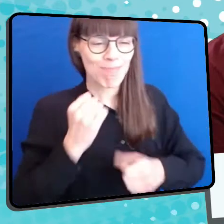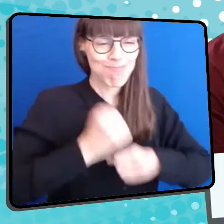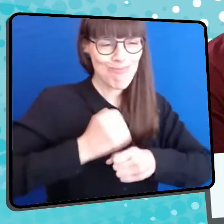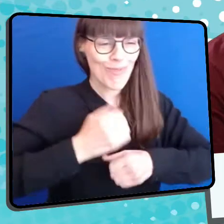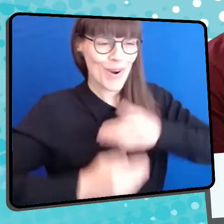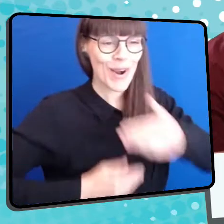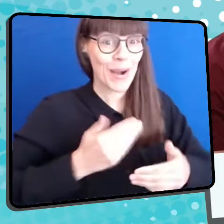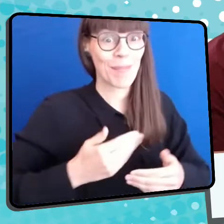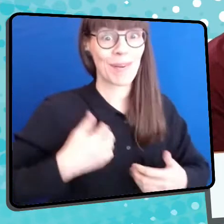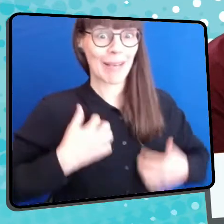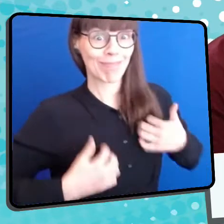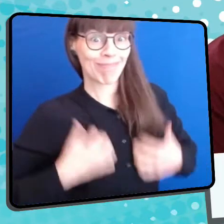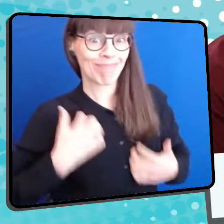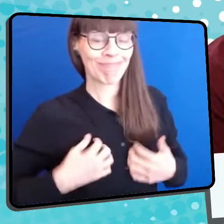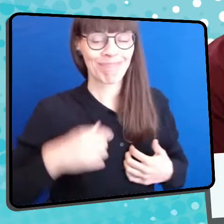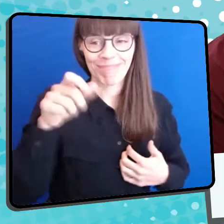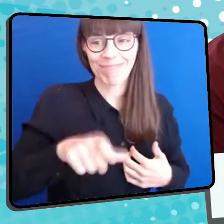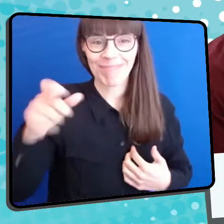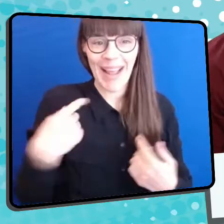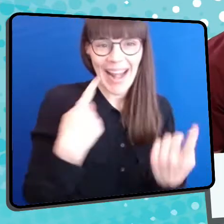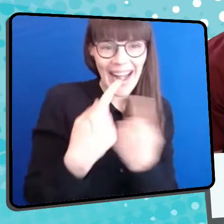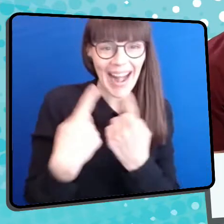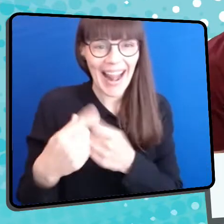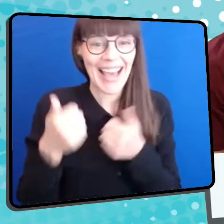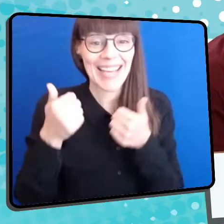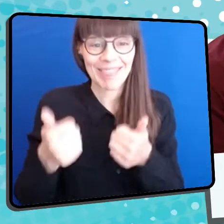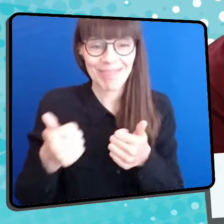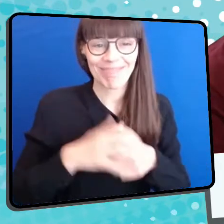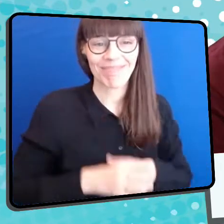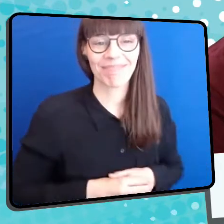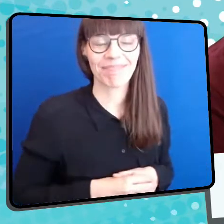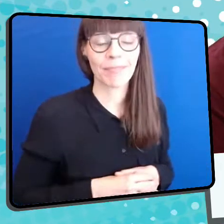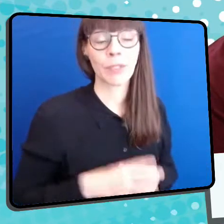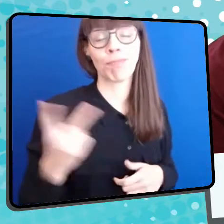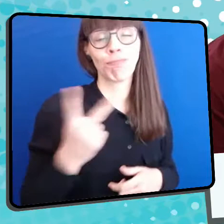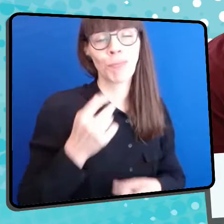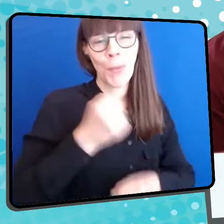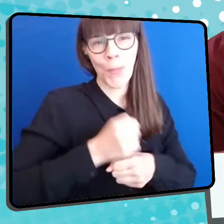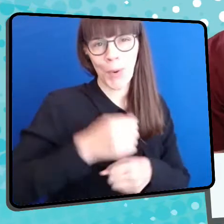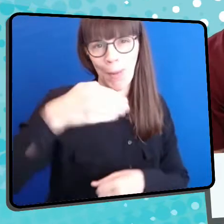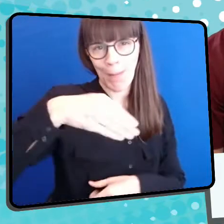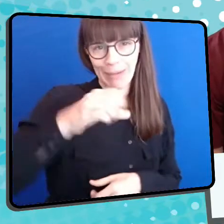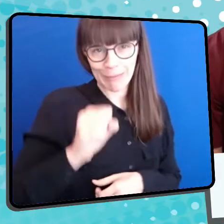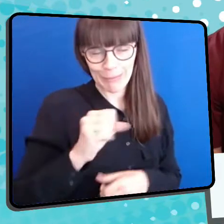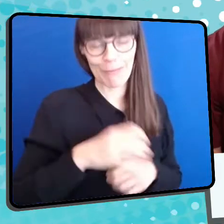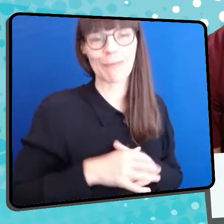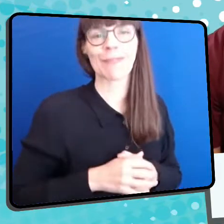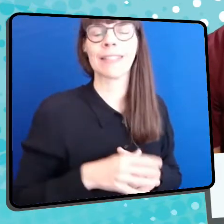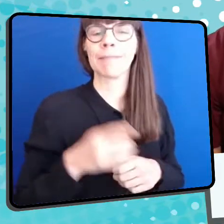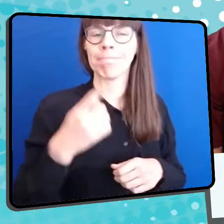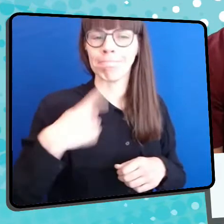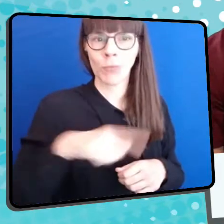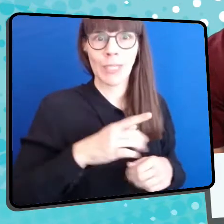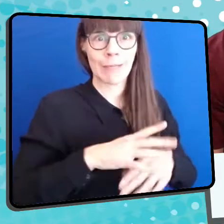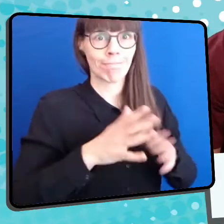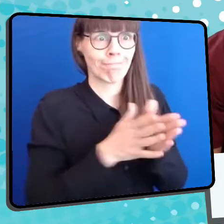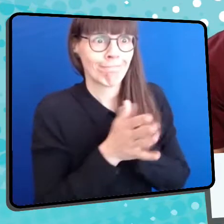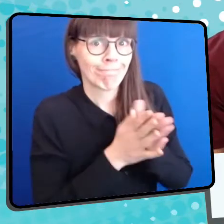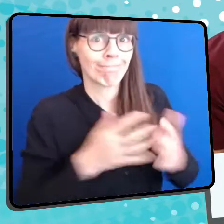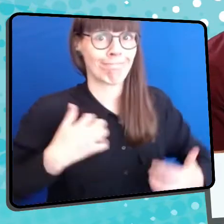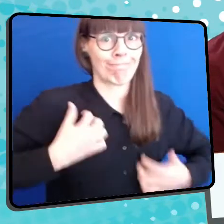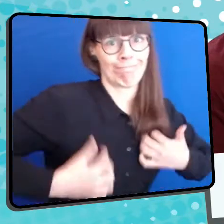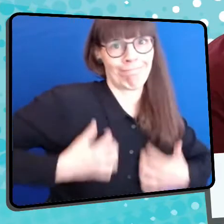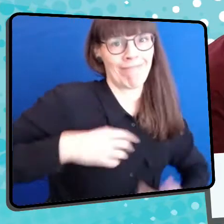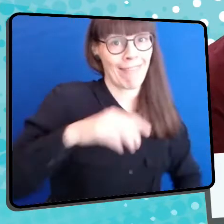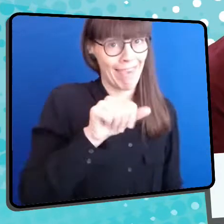speakers. Exactly. So we both work at Microsoft and we are passionate about AI. And in